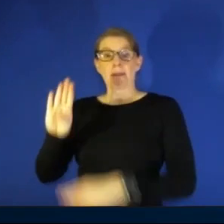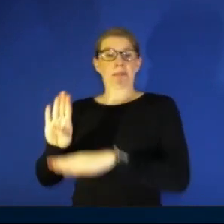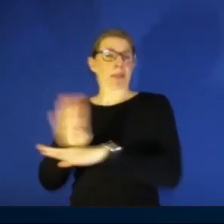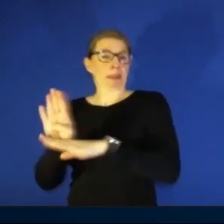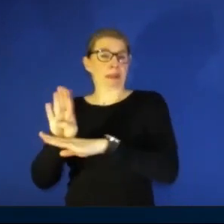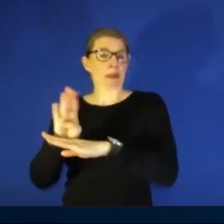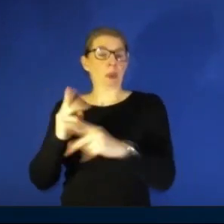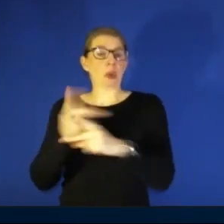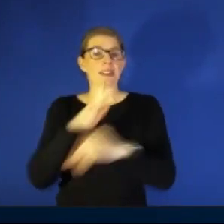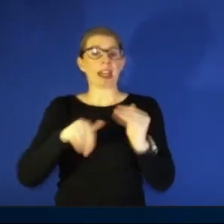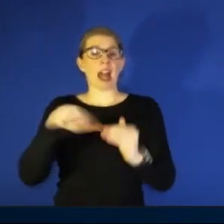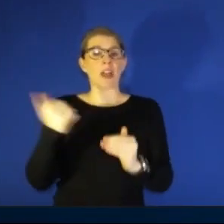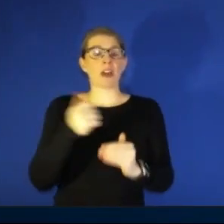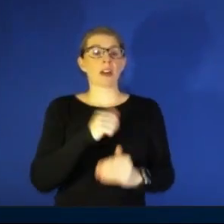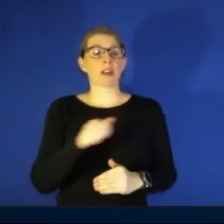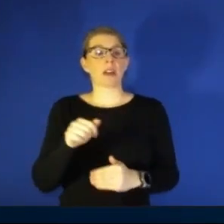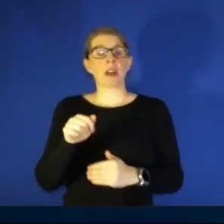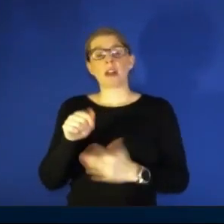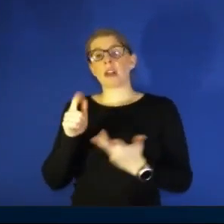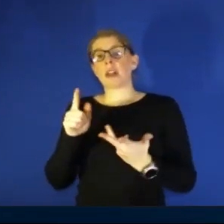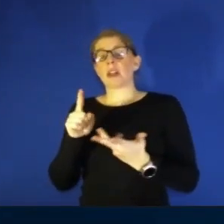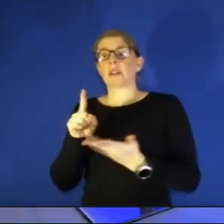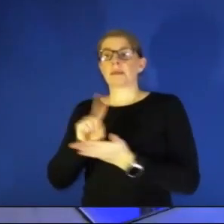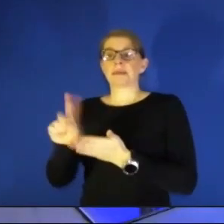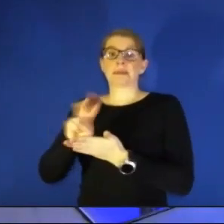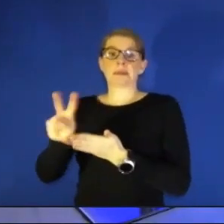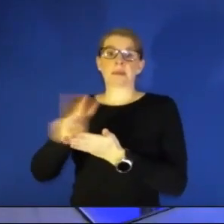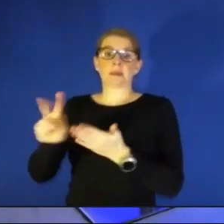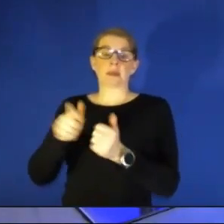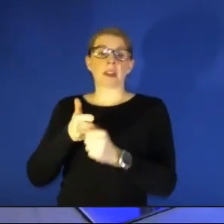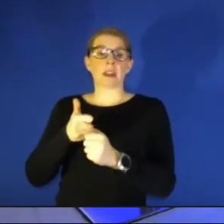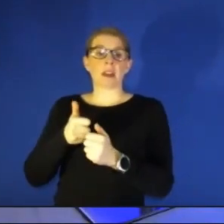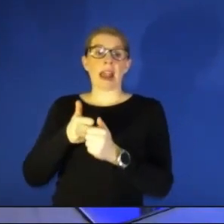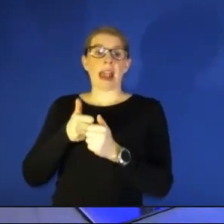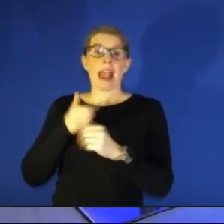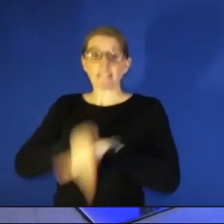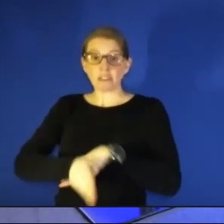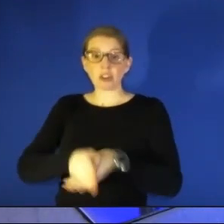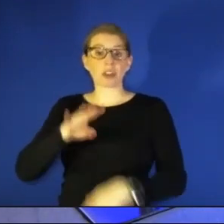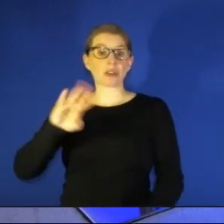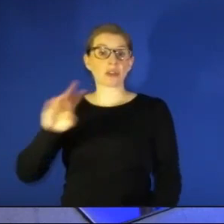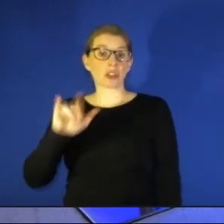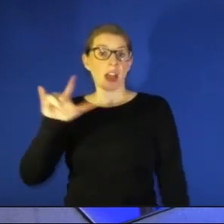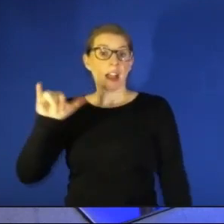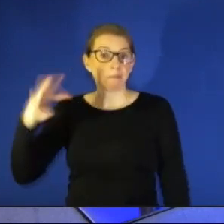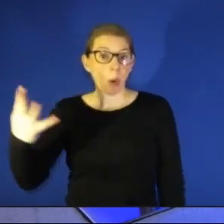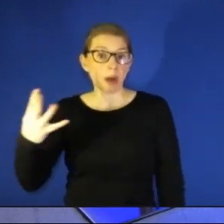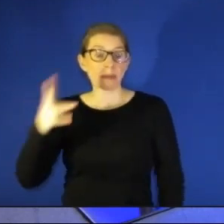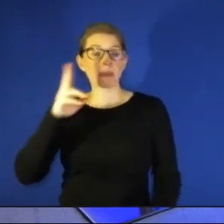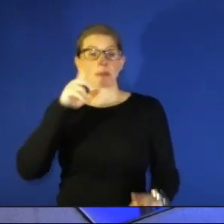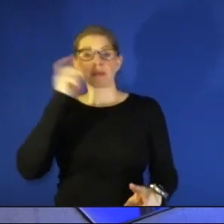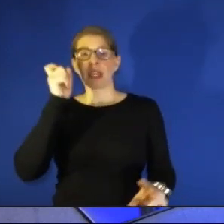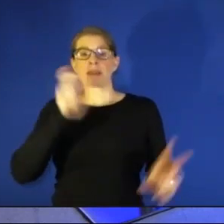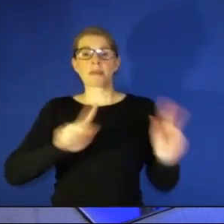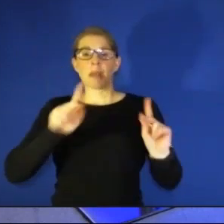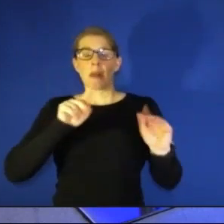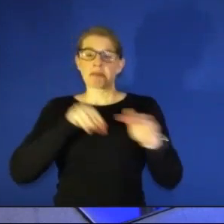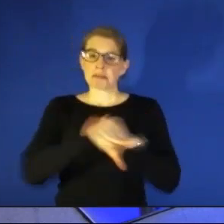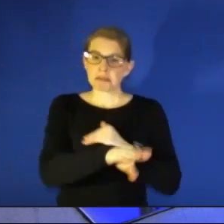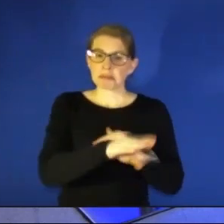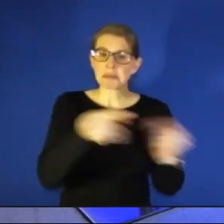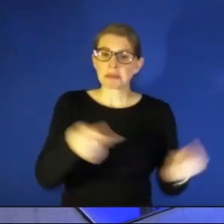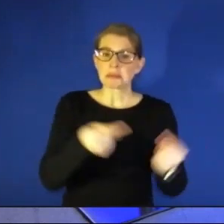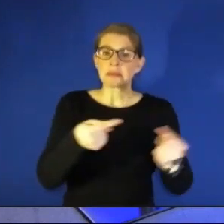example, the couple of weeks following 4th of July due to people coming in from injuries. Just any insight from our panel